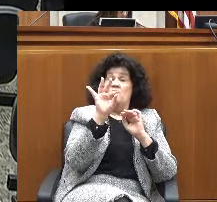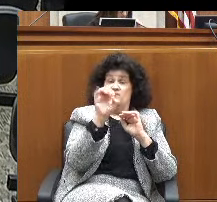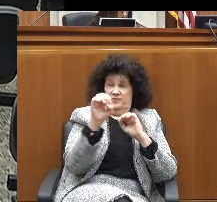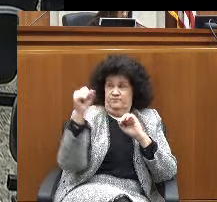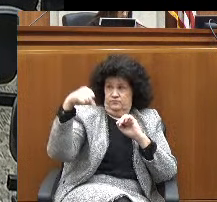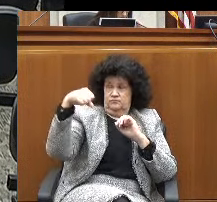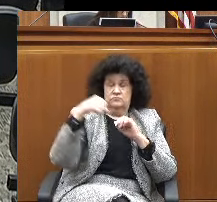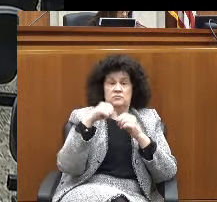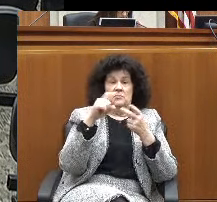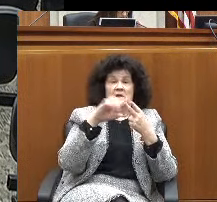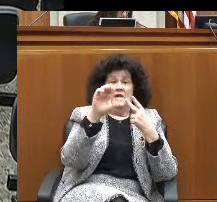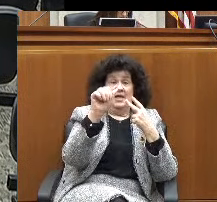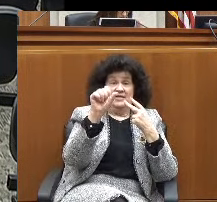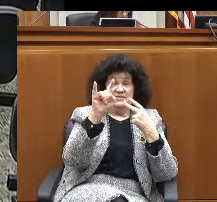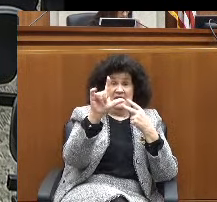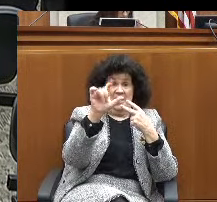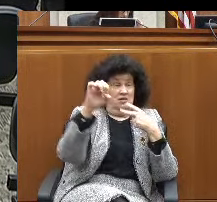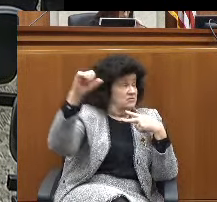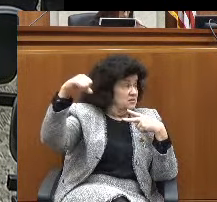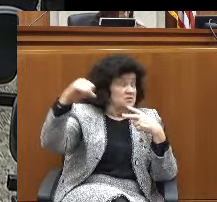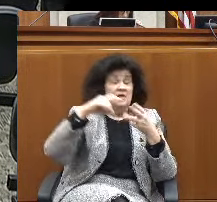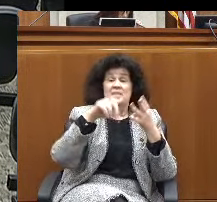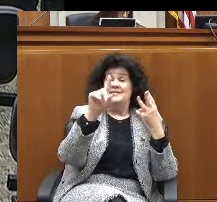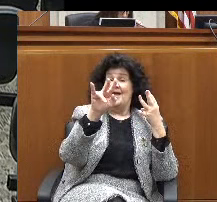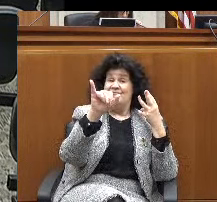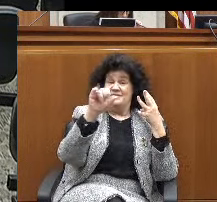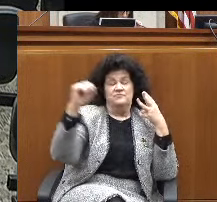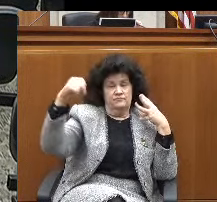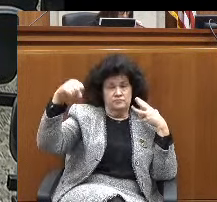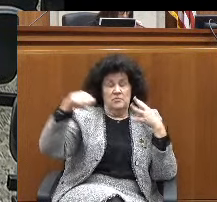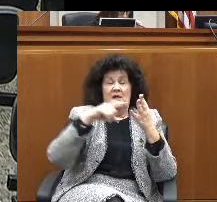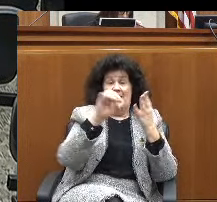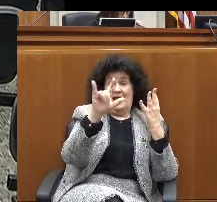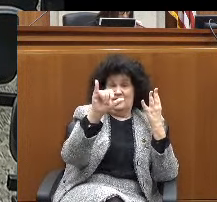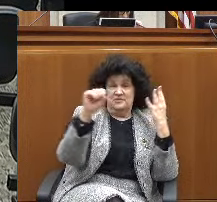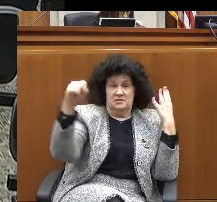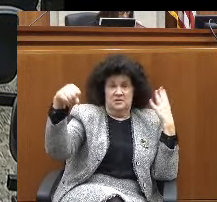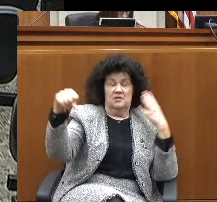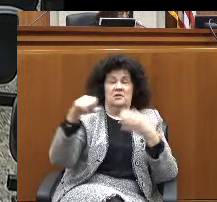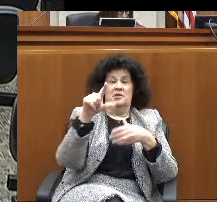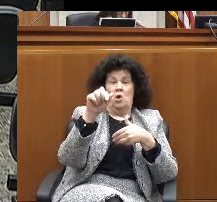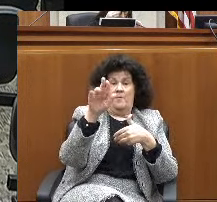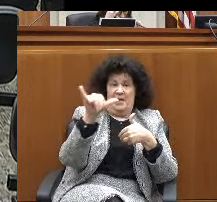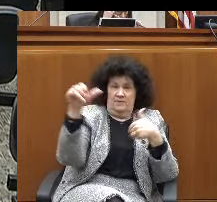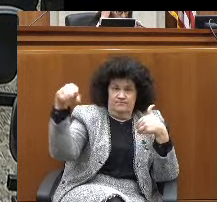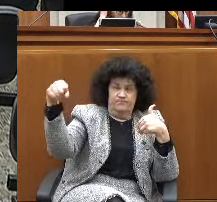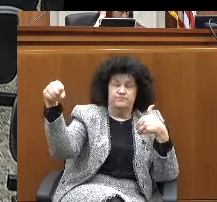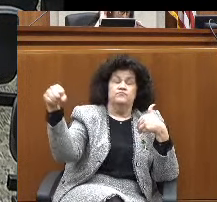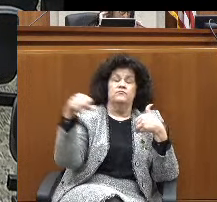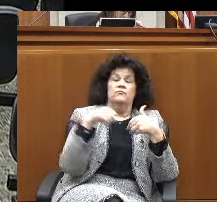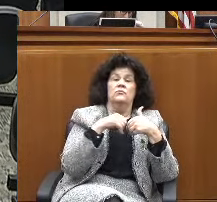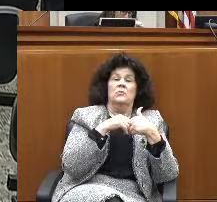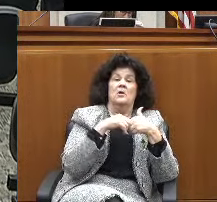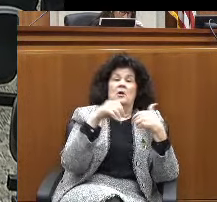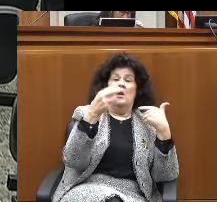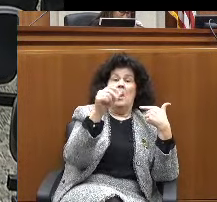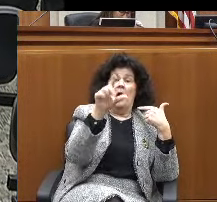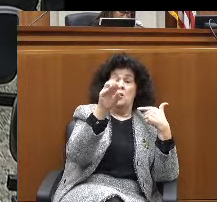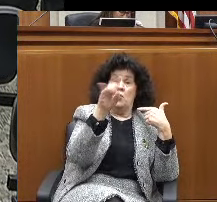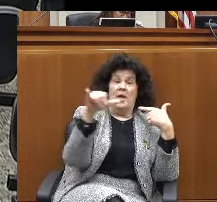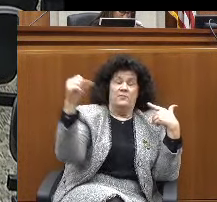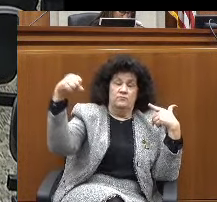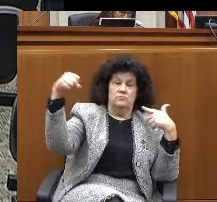Dr. Murphy? Yes. Mr. Castillo? Yes. Dr. Davis? Yes. Ms. Ellis? Yes. Mr. Garvey? Yes.